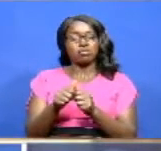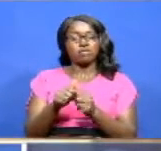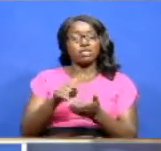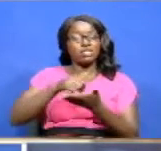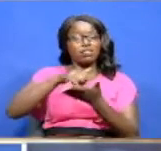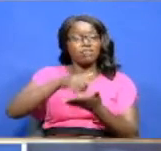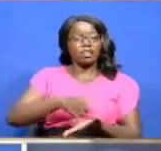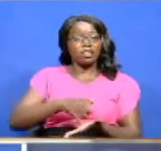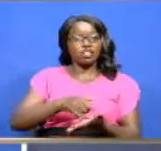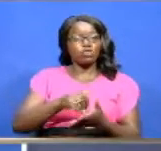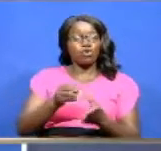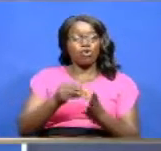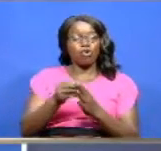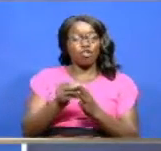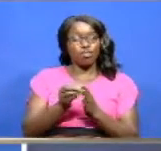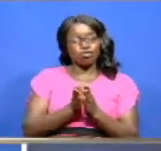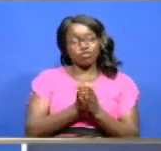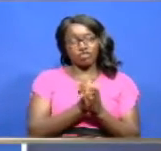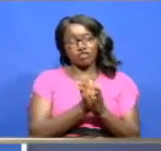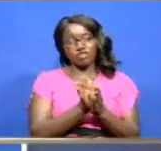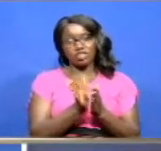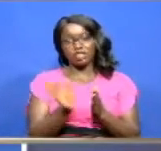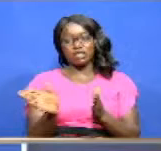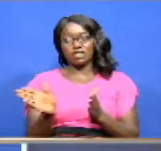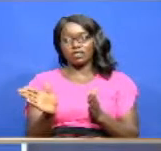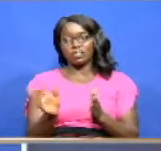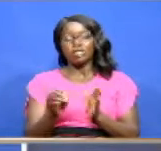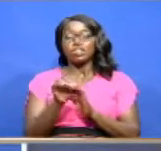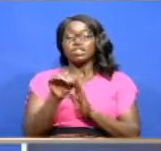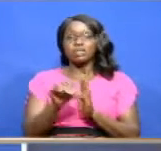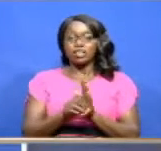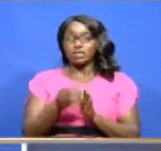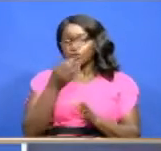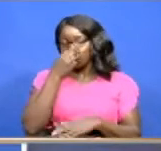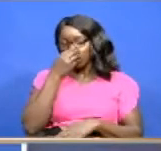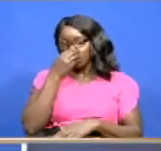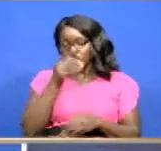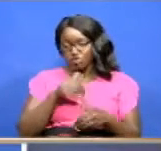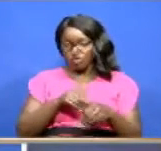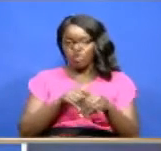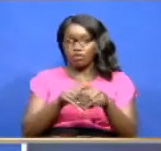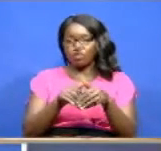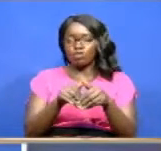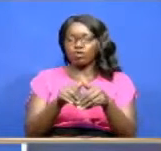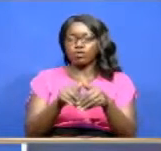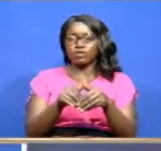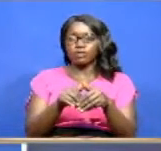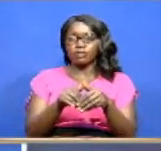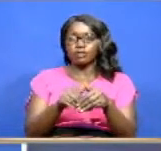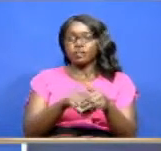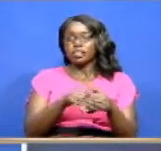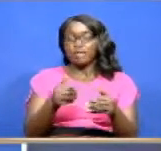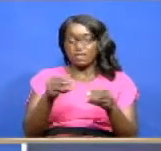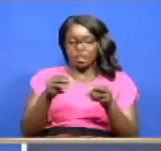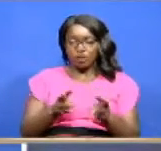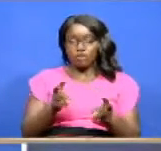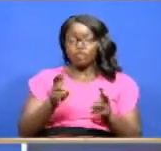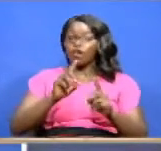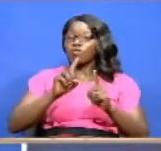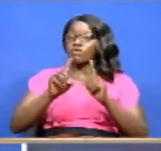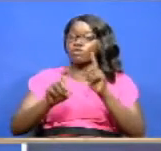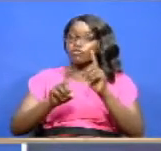we are not evading. The state wishes to pursue other means of